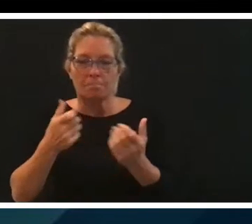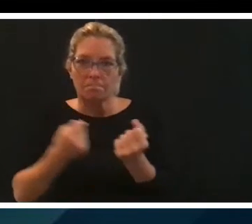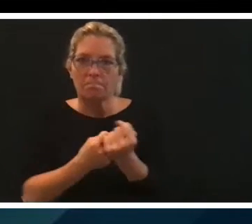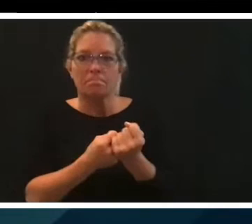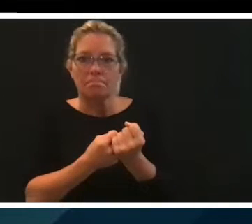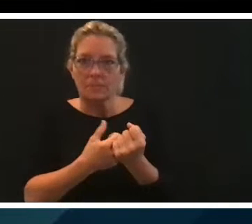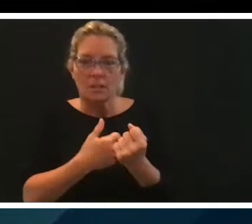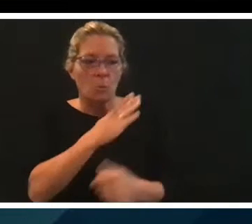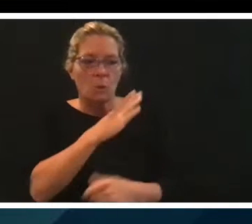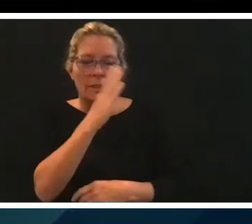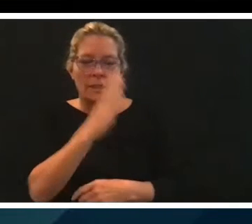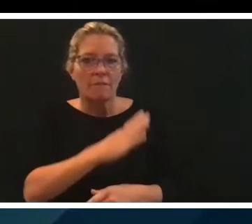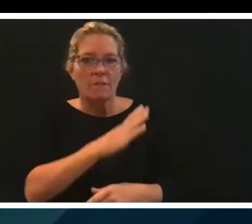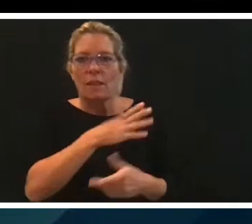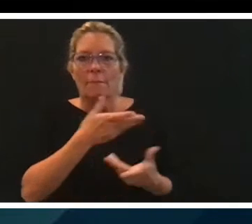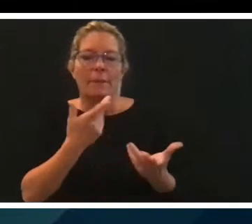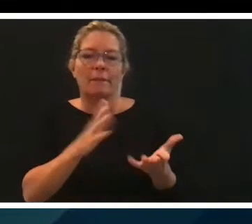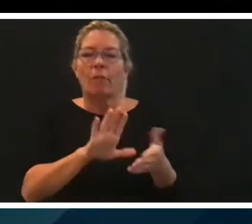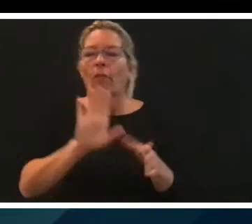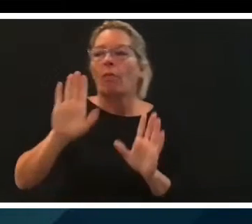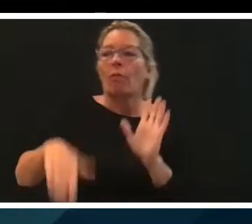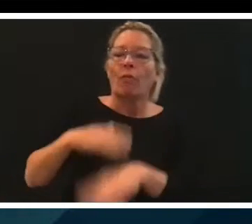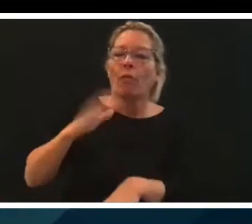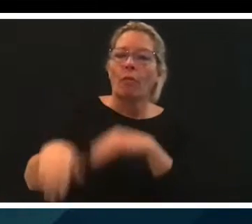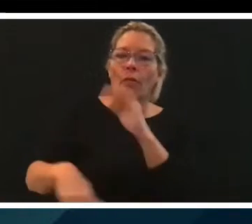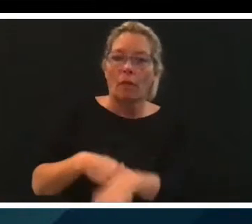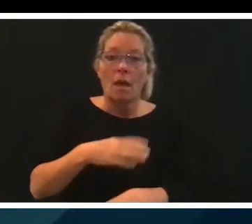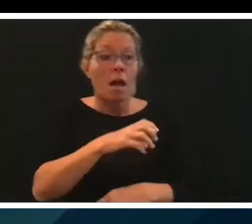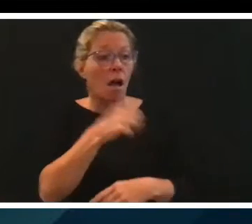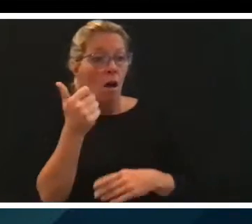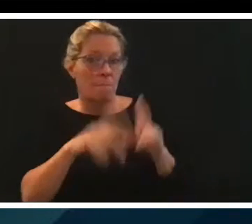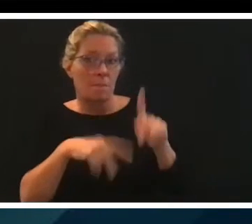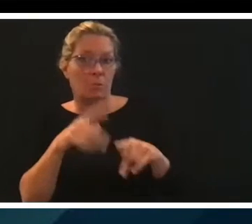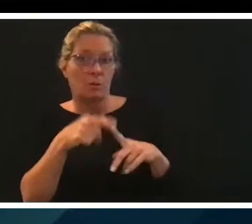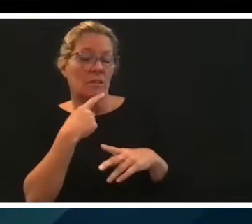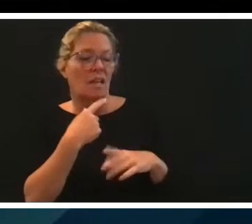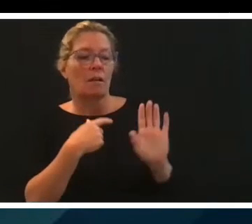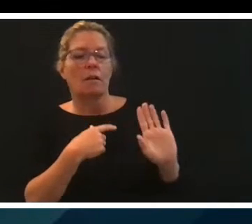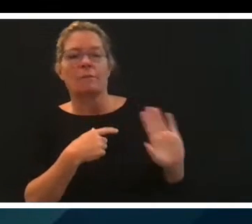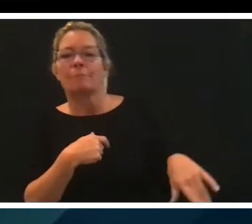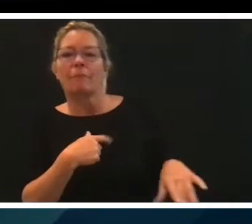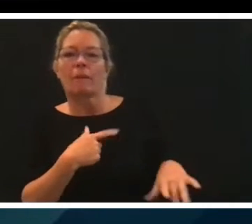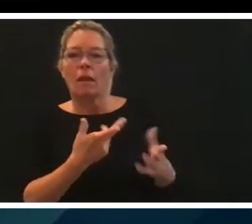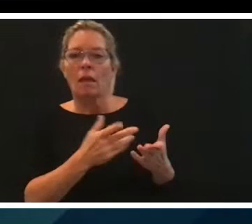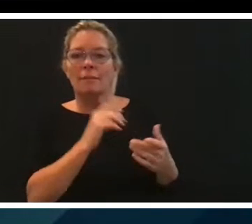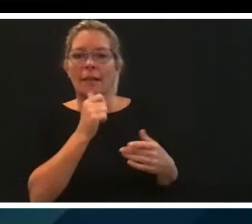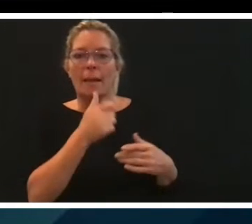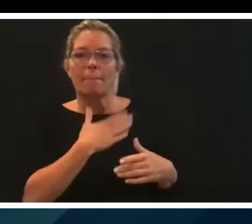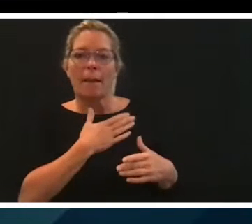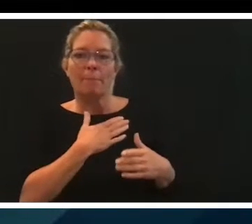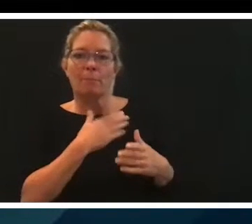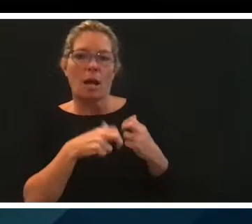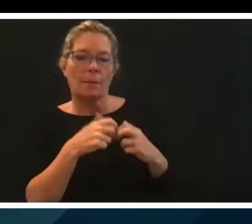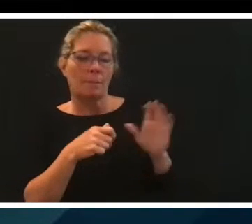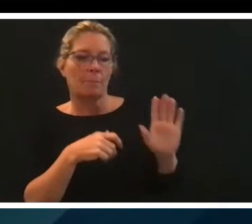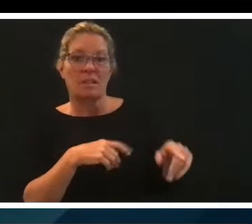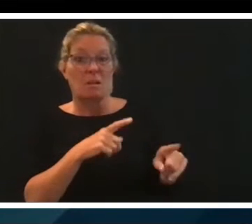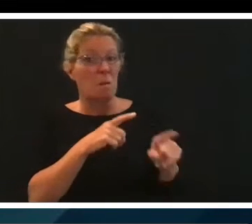slide. And a lot of people would just so it wasn't their problem. And she never let me slide on